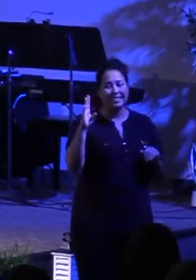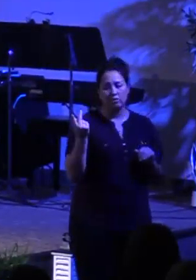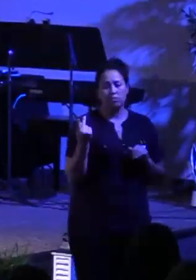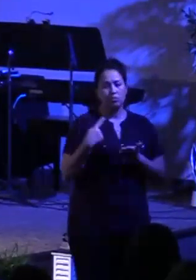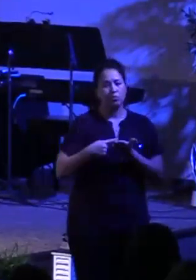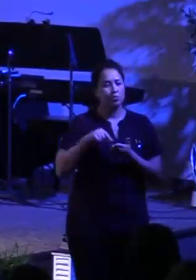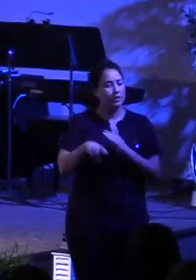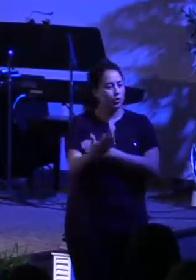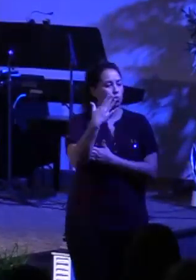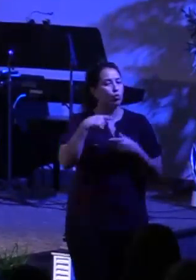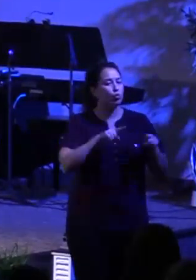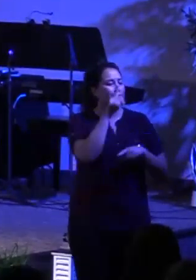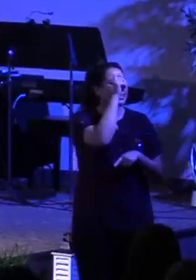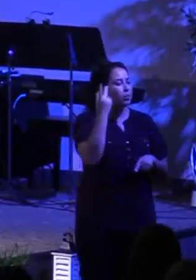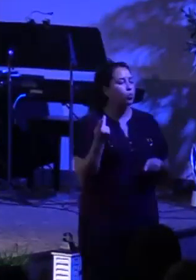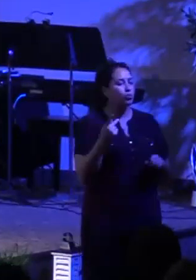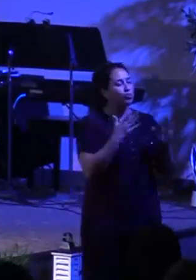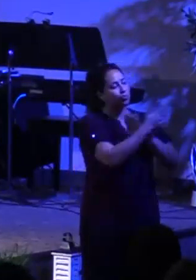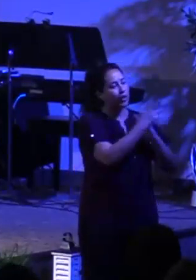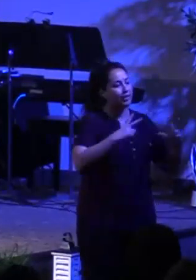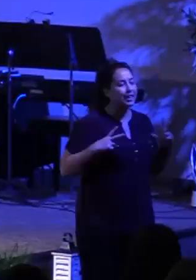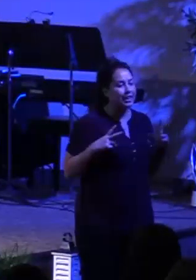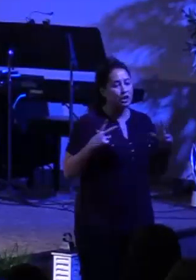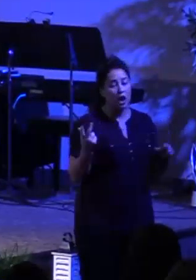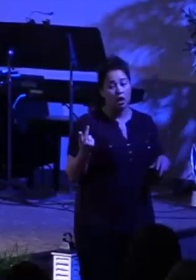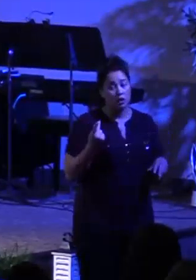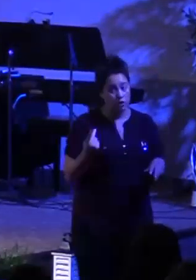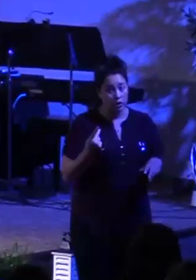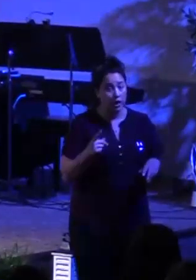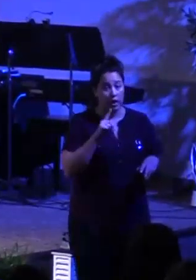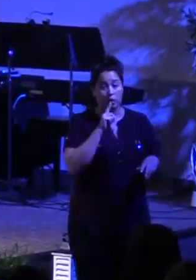on vacation in the summer, and her and I really